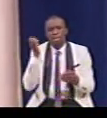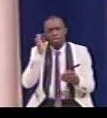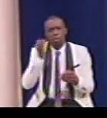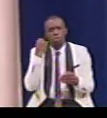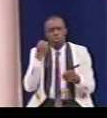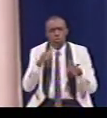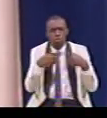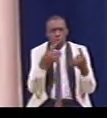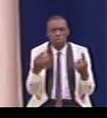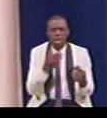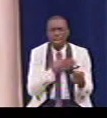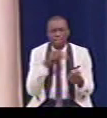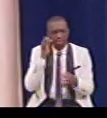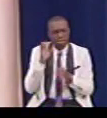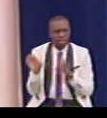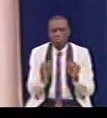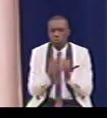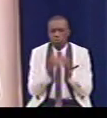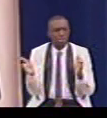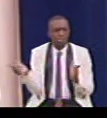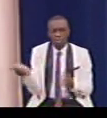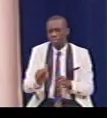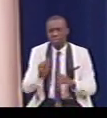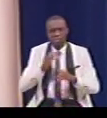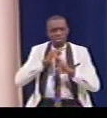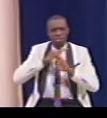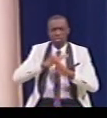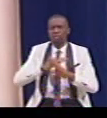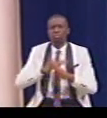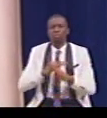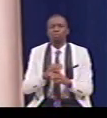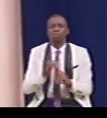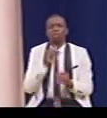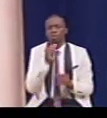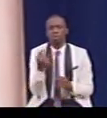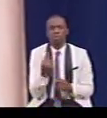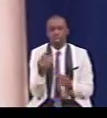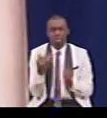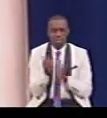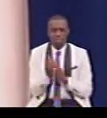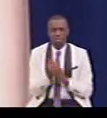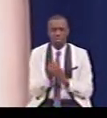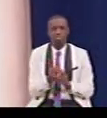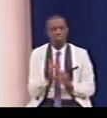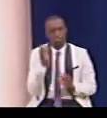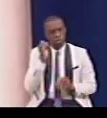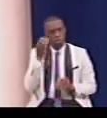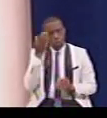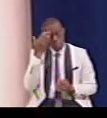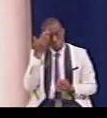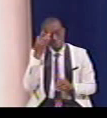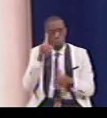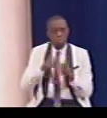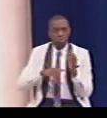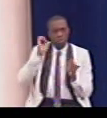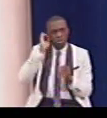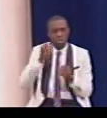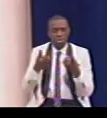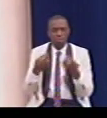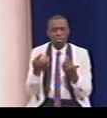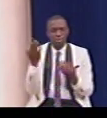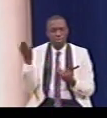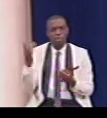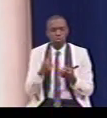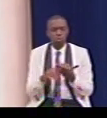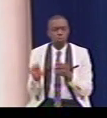and he did without any destruction not only that number two he knew what he came here to do